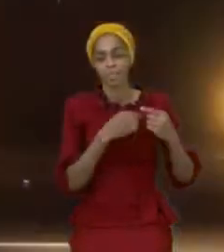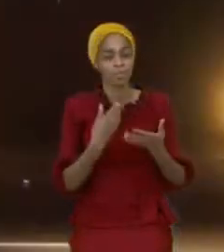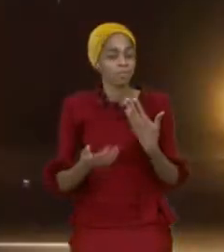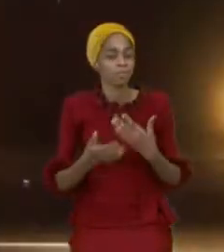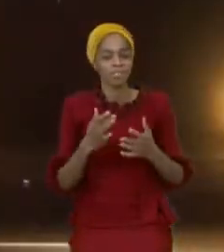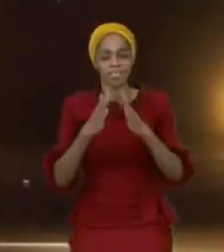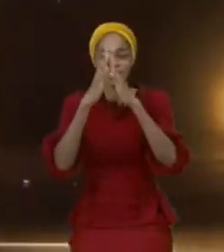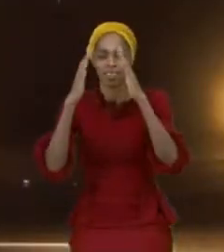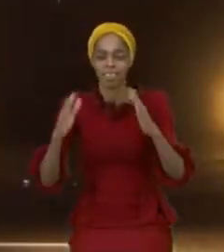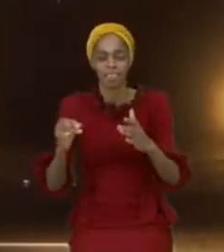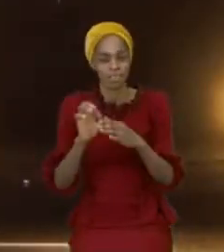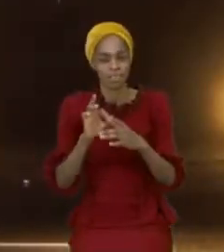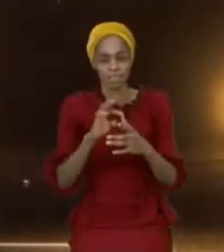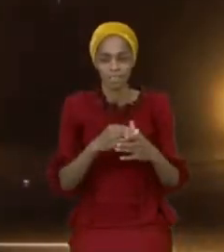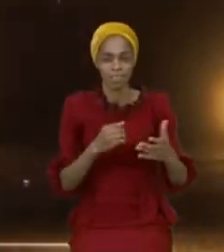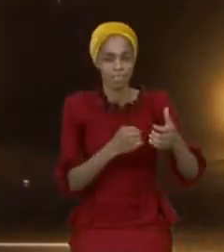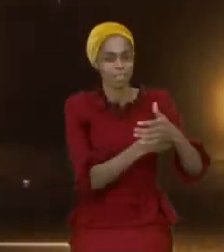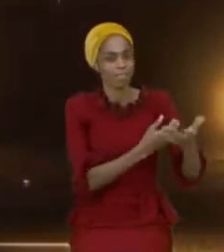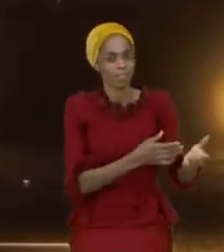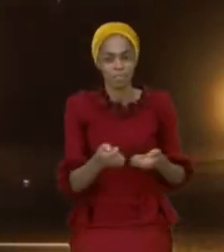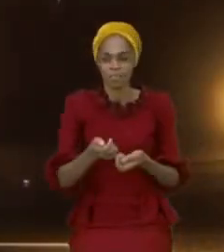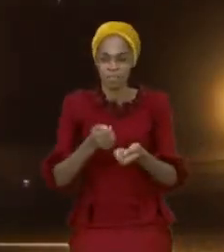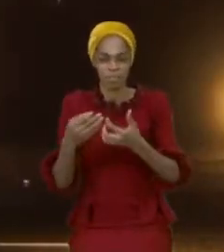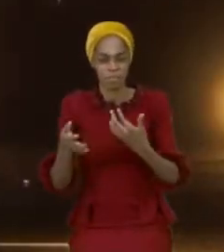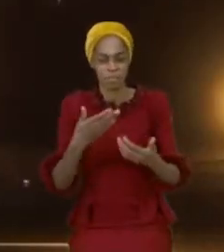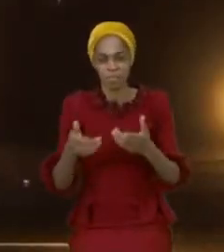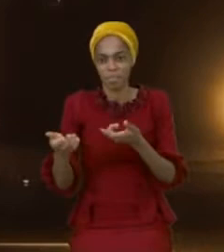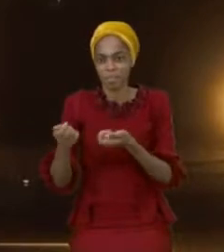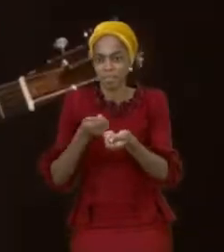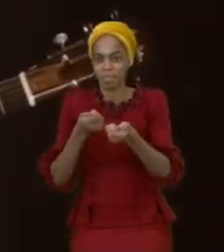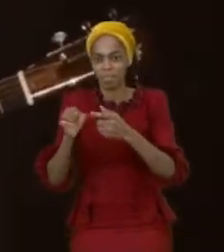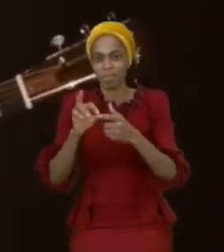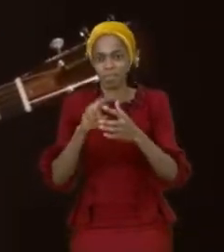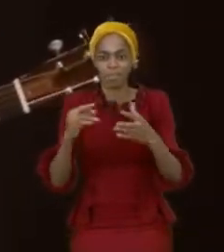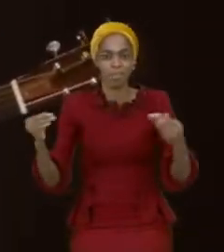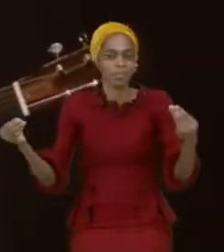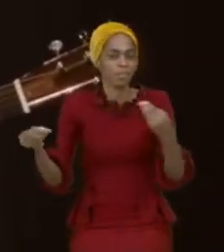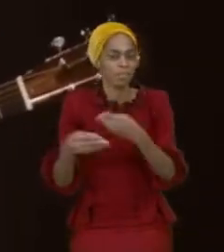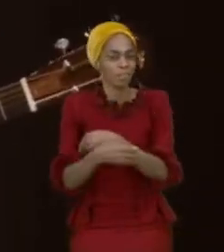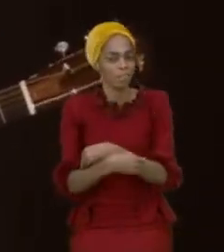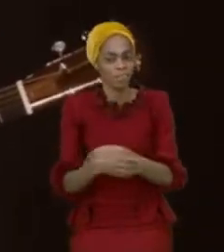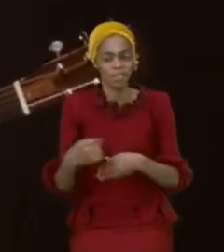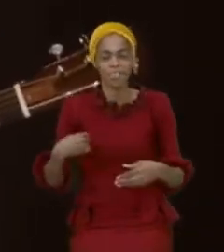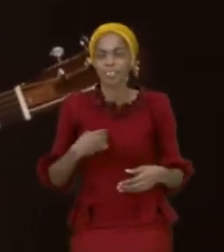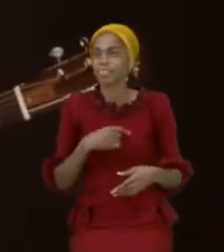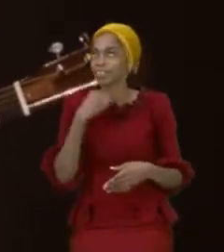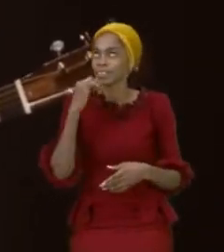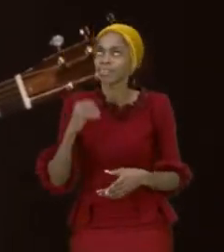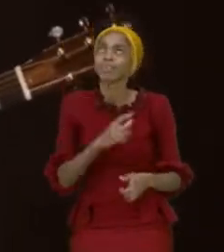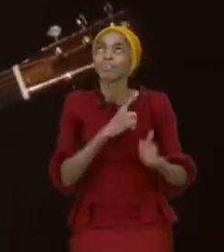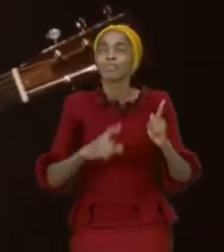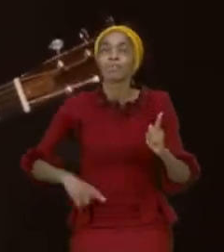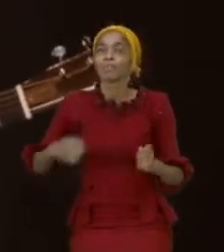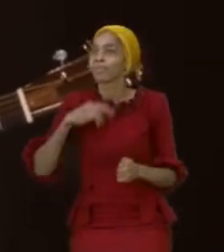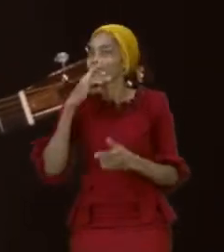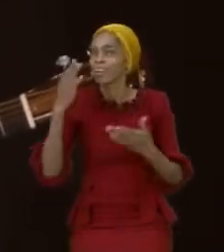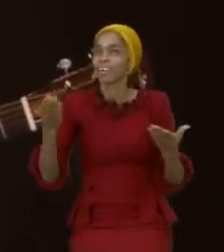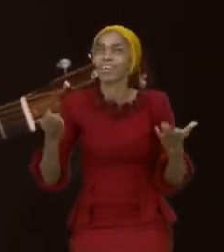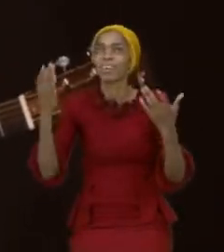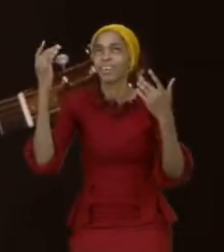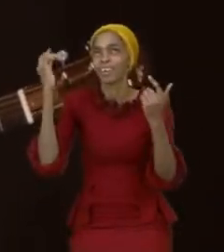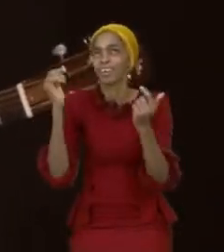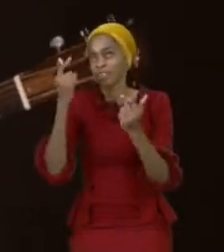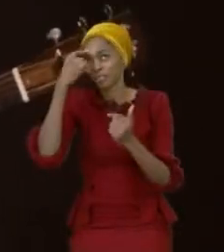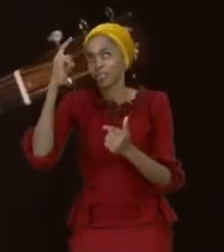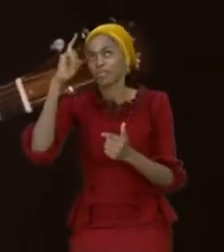listening to it in a car or in an office. We just say, Lord, we just welcome you here. We welcome you with praise.